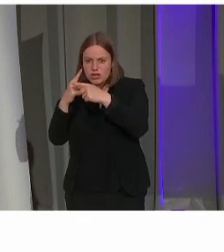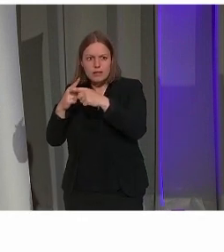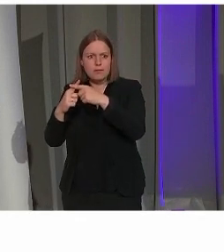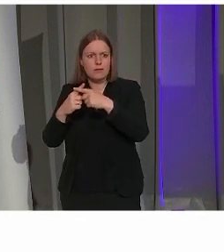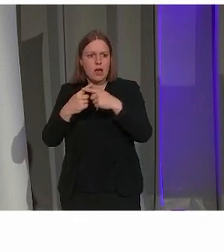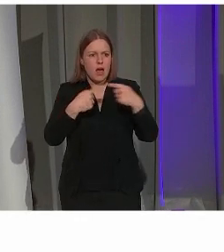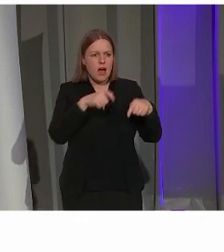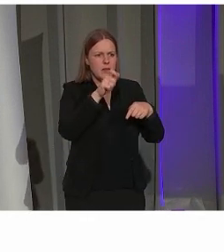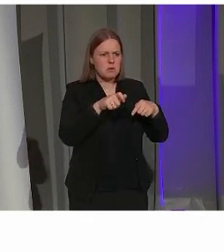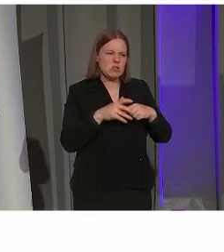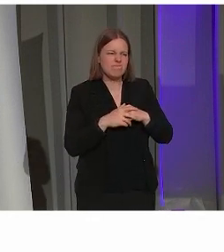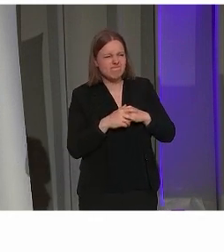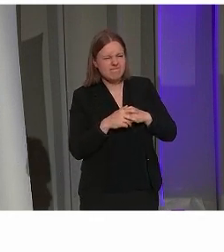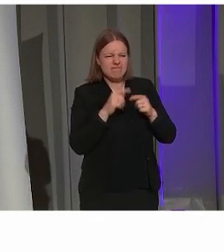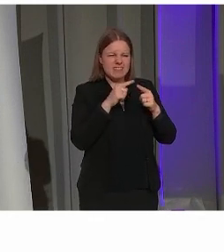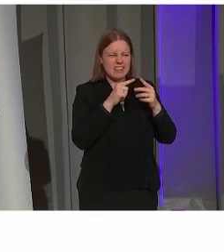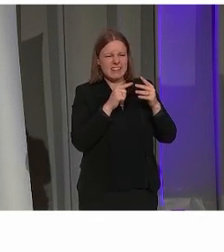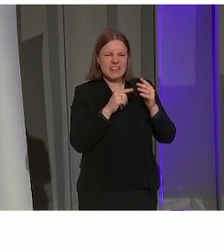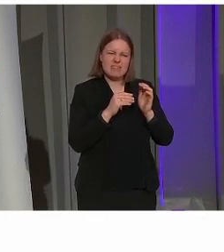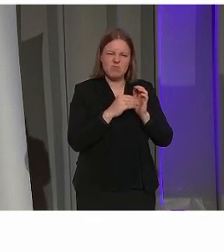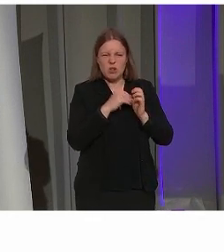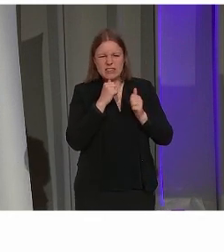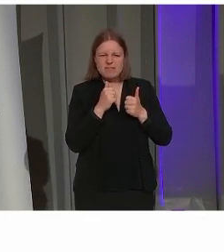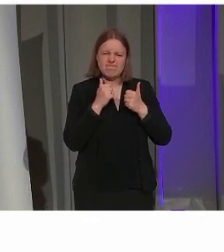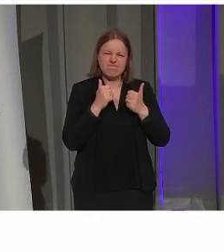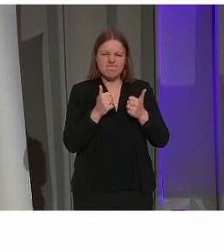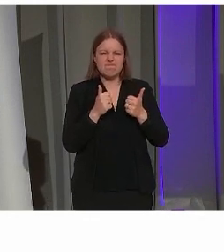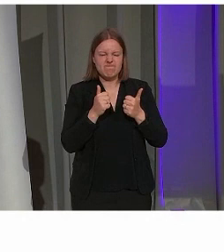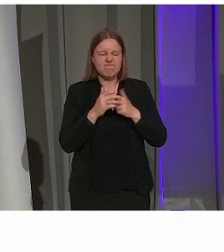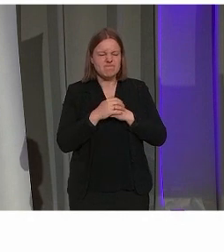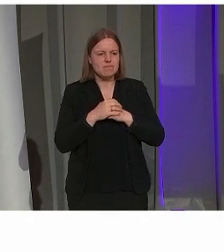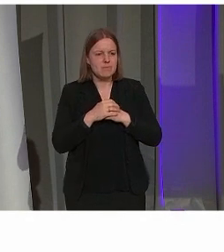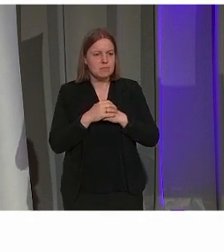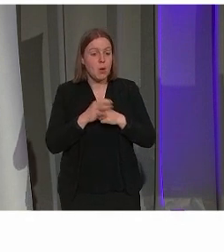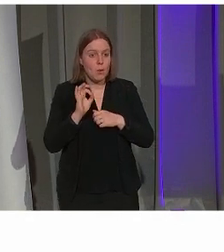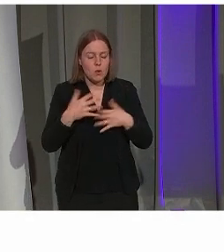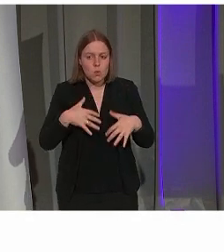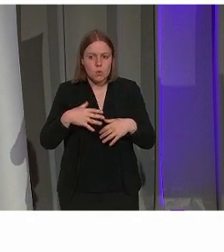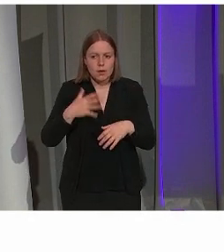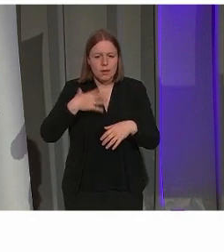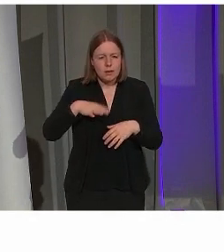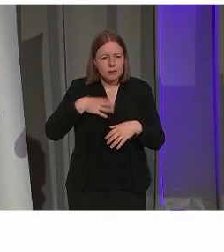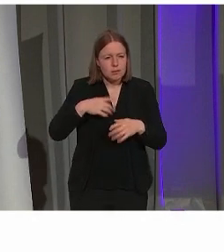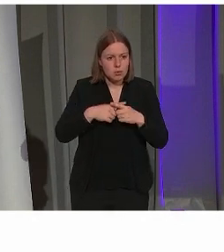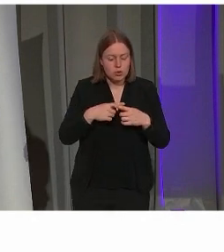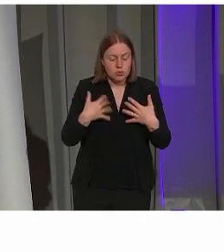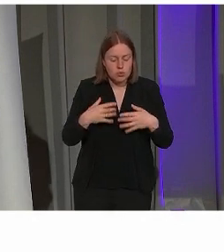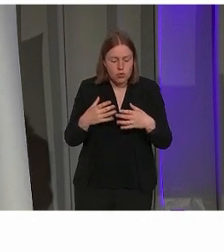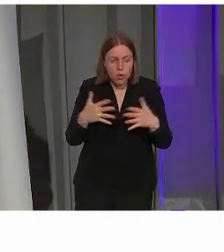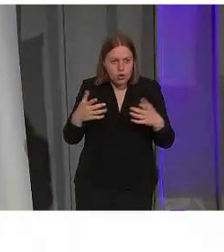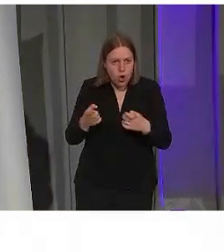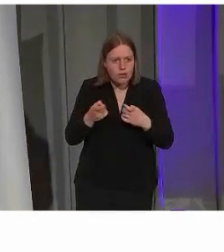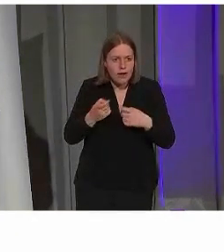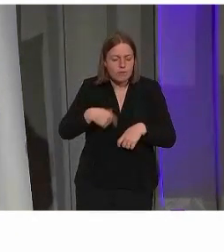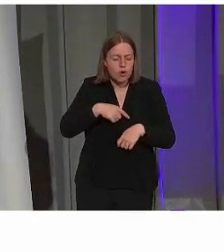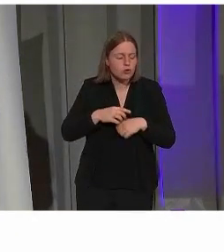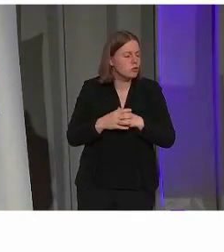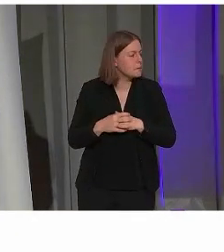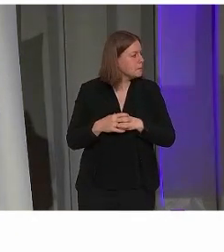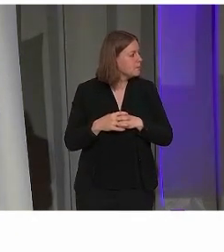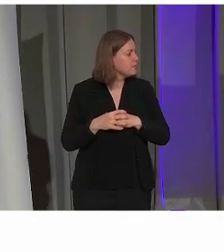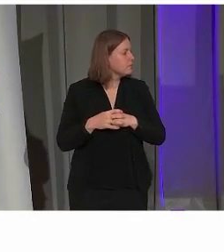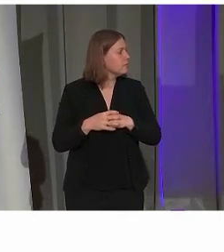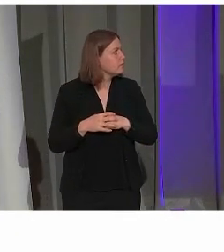few criticisms. It was quite interesting and challenging. Subsequently, an office